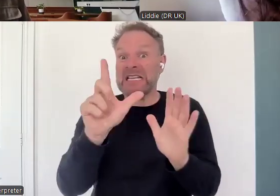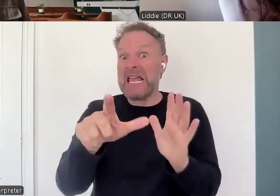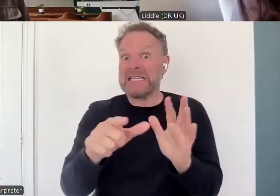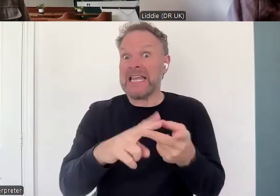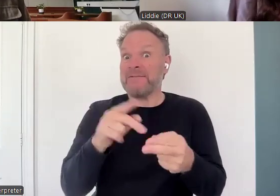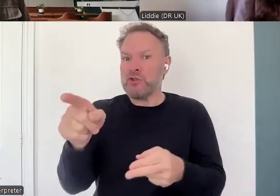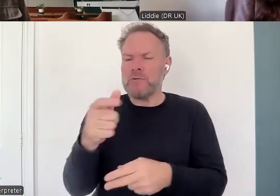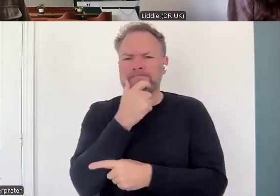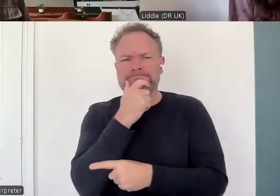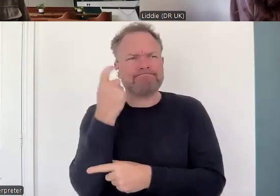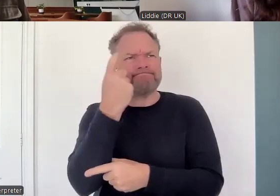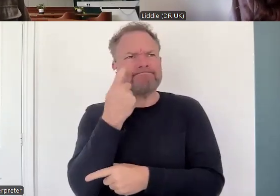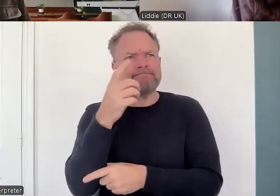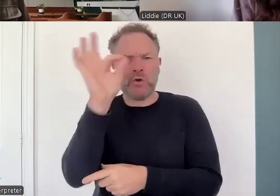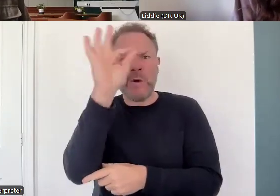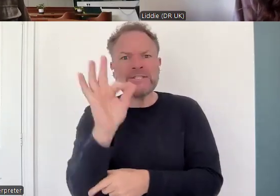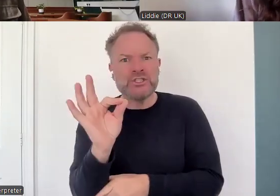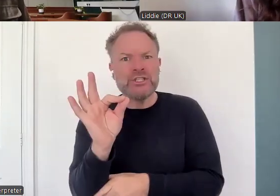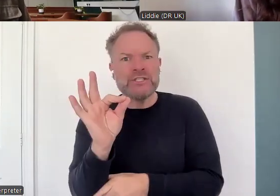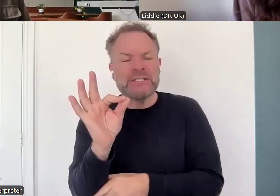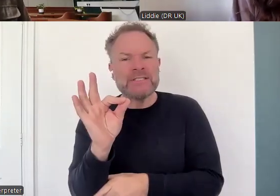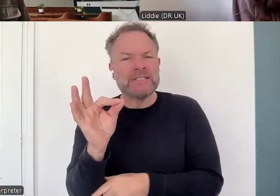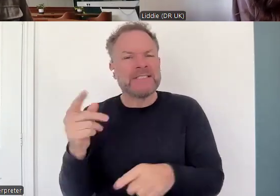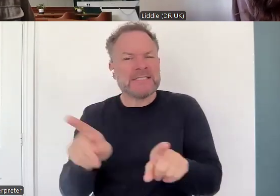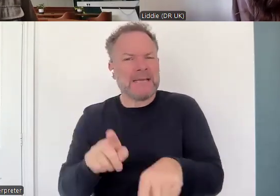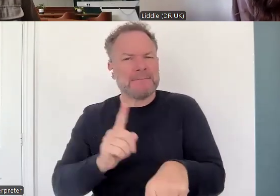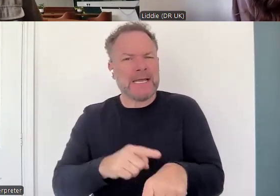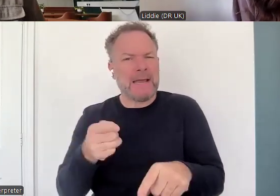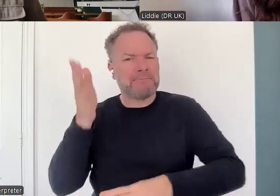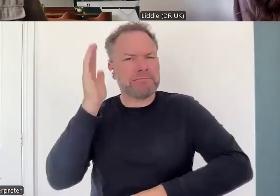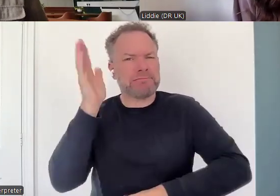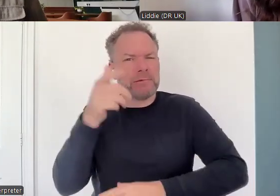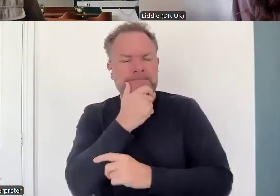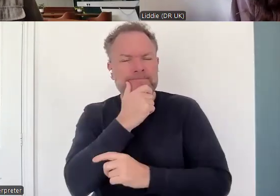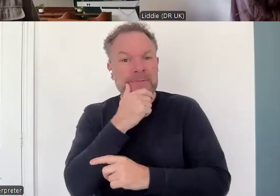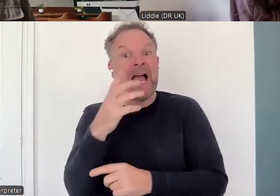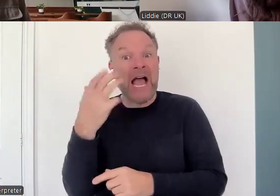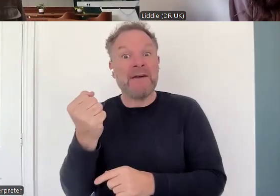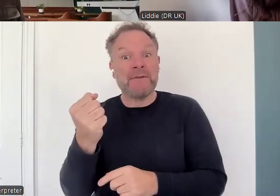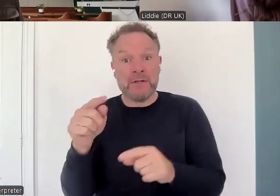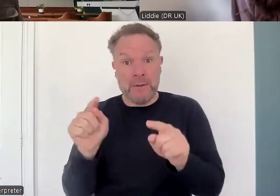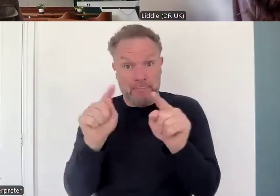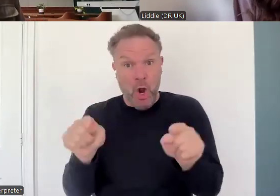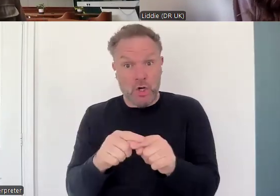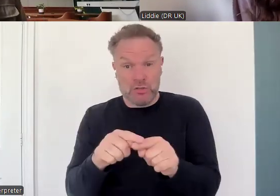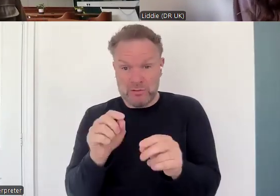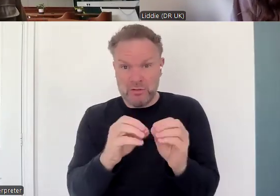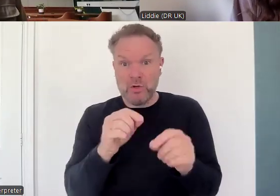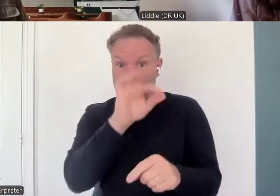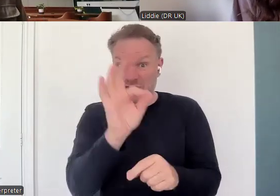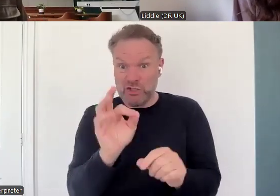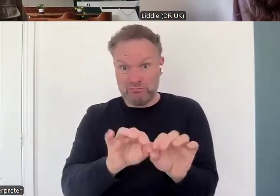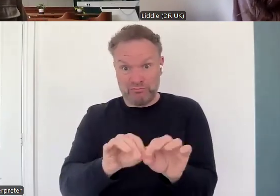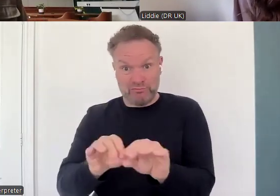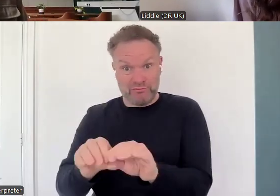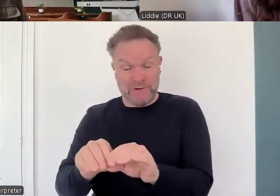have any questions as Mike is talking, then we have the Q&A box that you can put questions into, and we have the